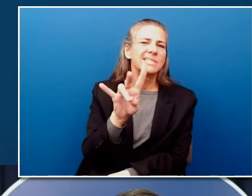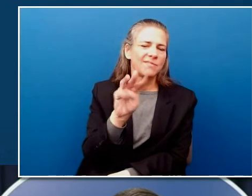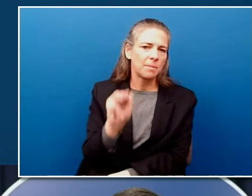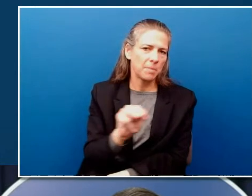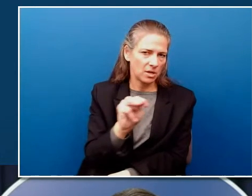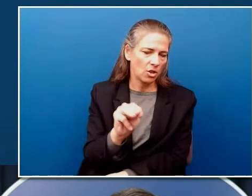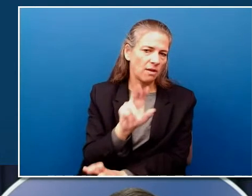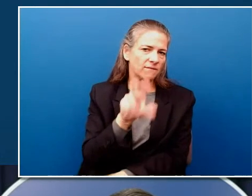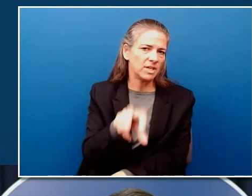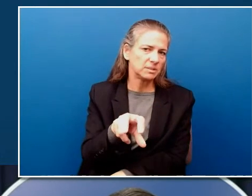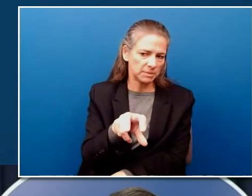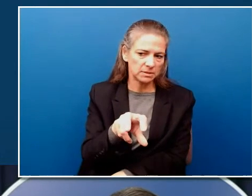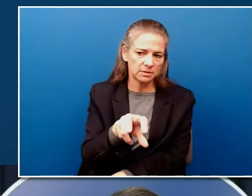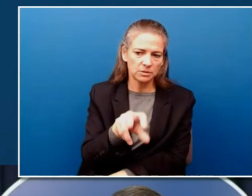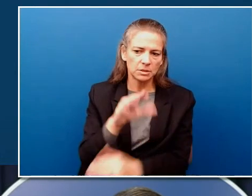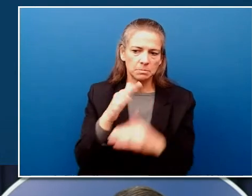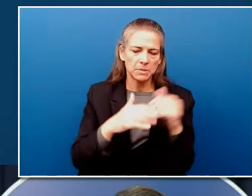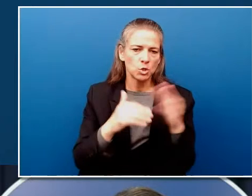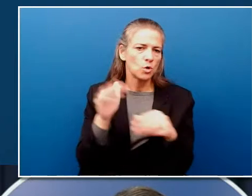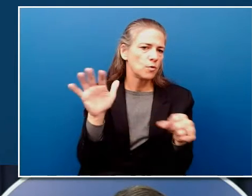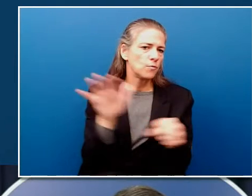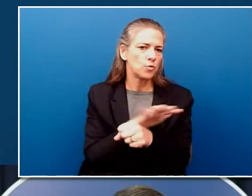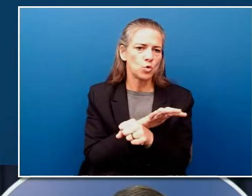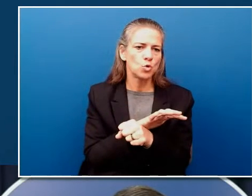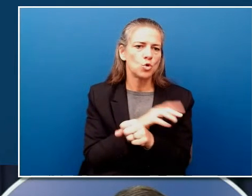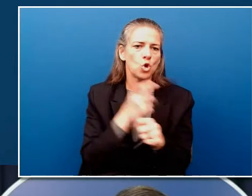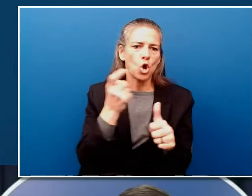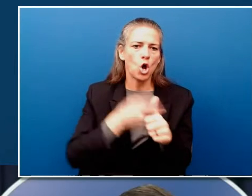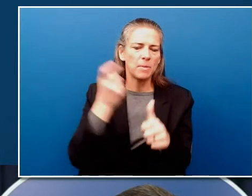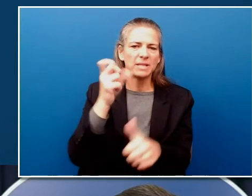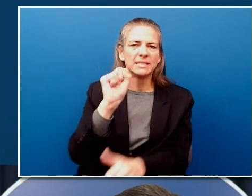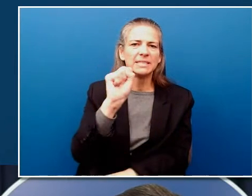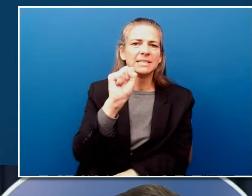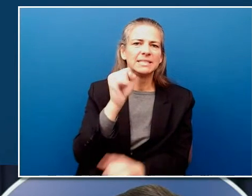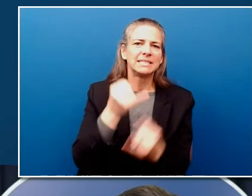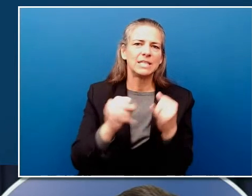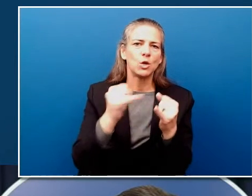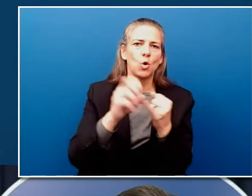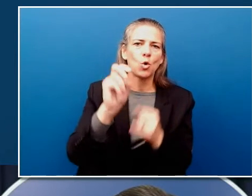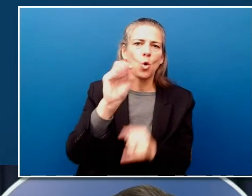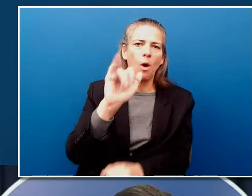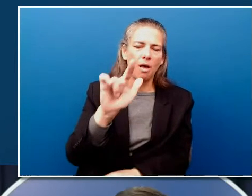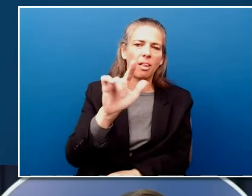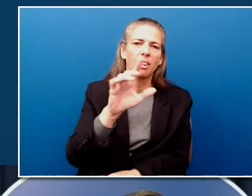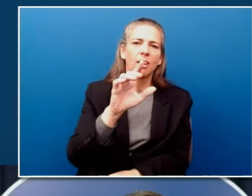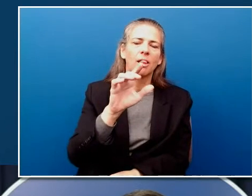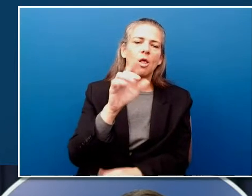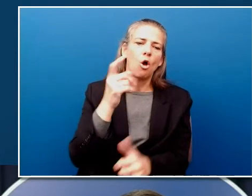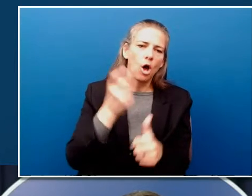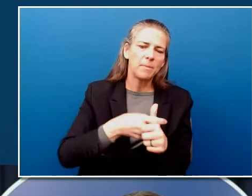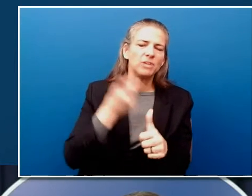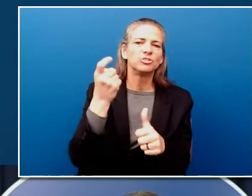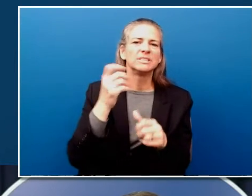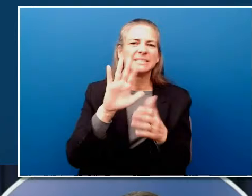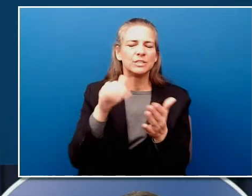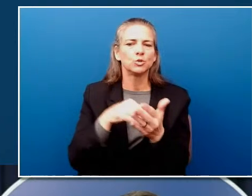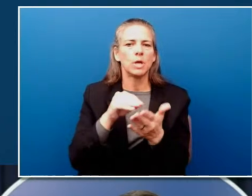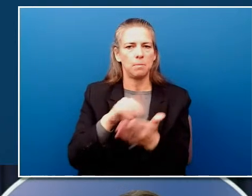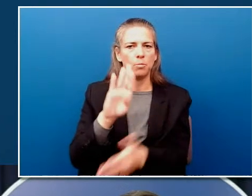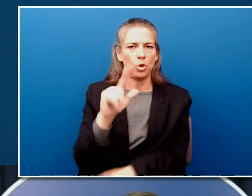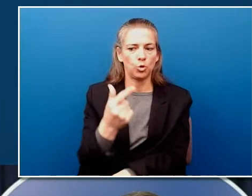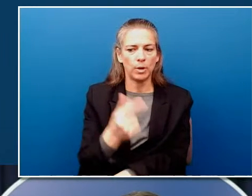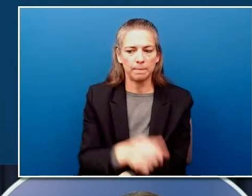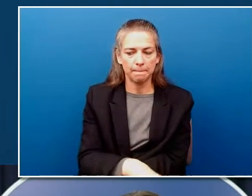investment to build a fully automated steel coil warehouse distribution and logistics center, also in Bowling Green.